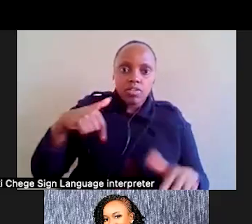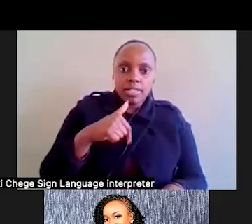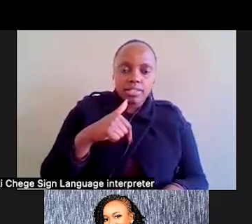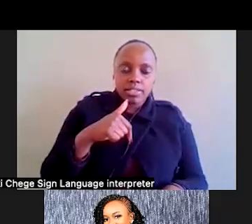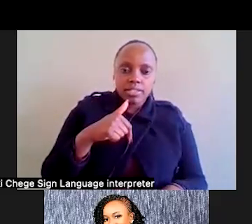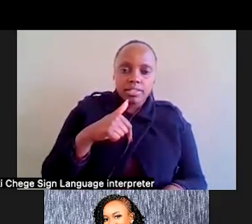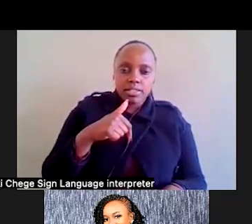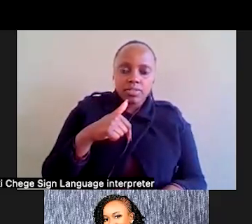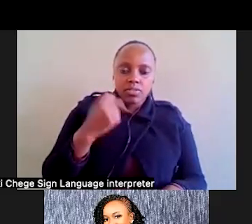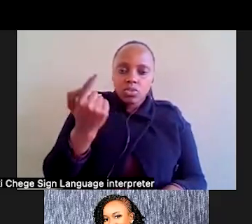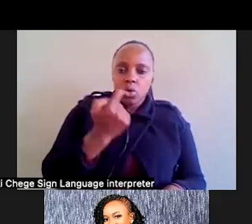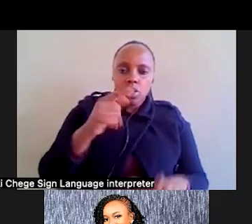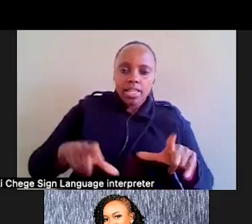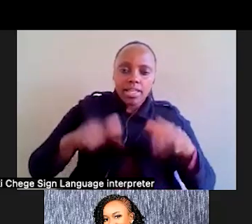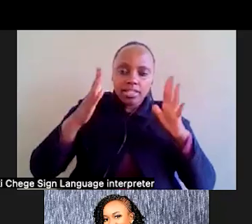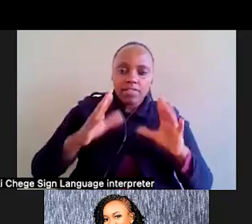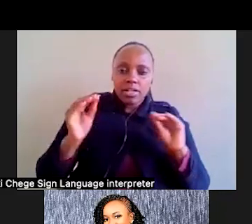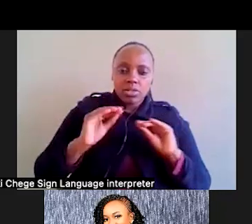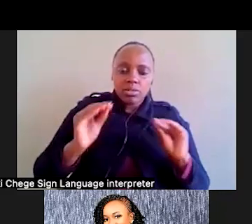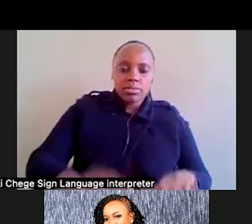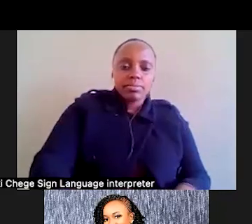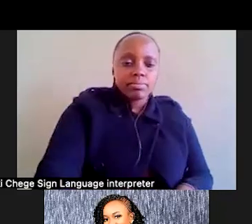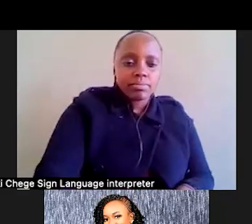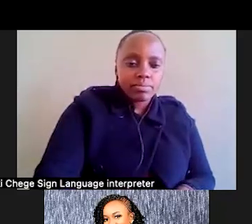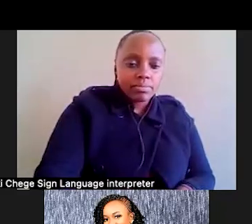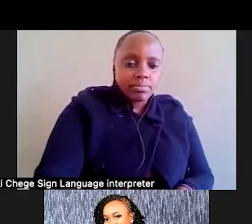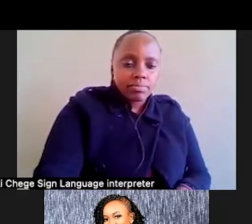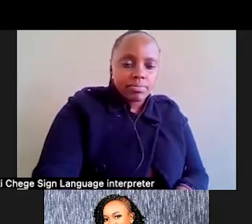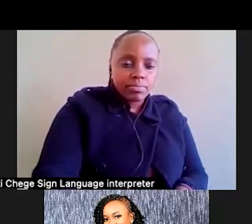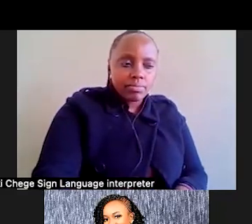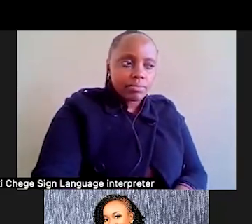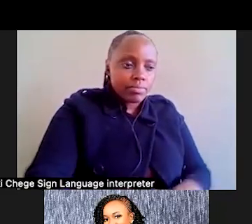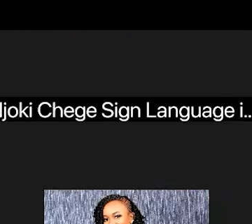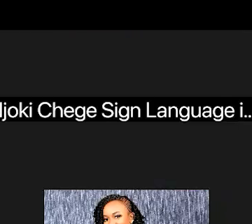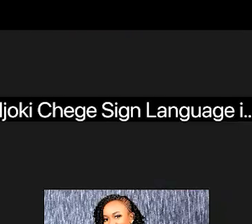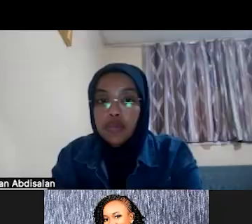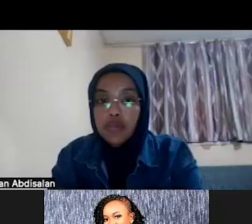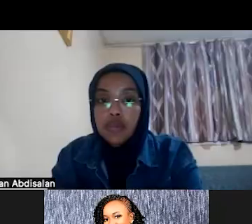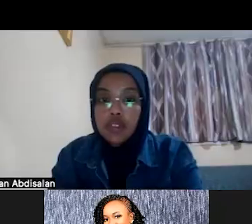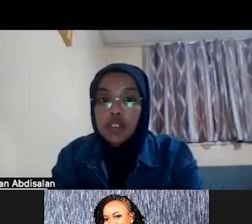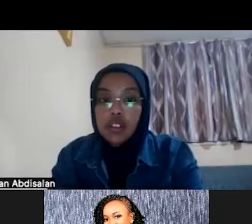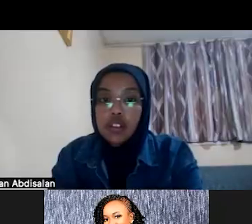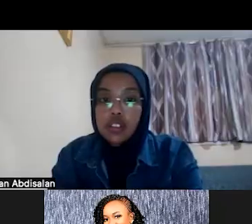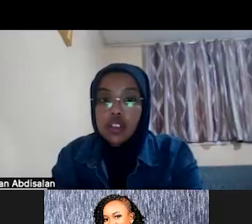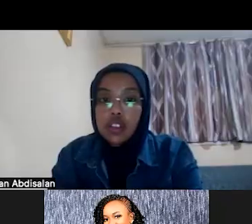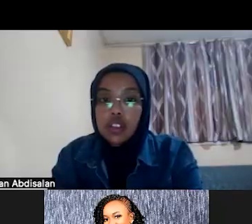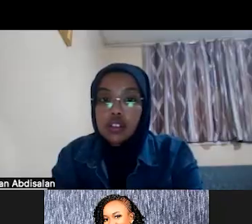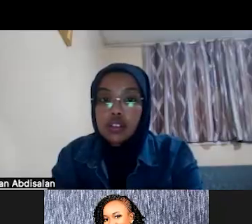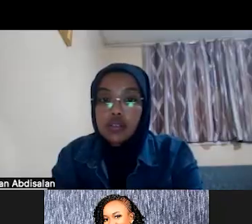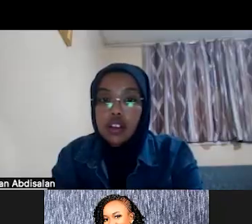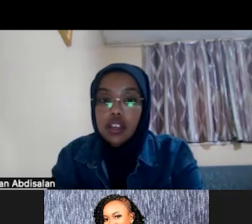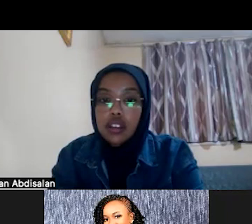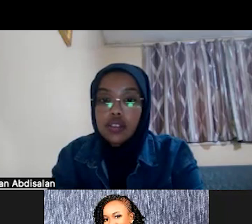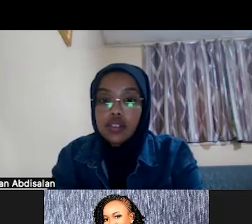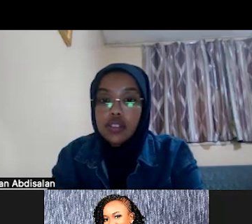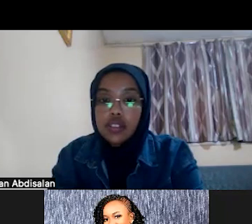fight, but for us to support them. We know that with their lived experiences and leadership, they light